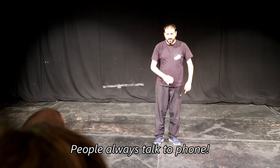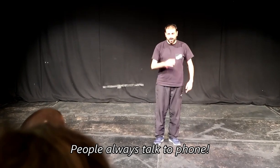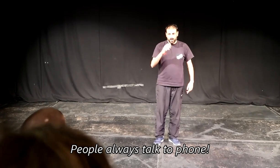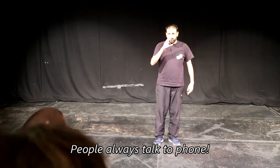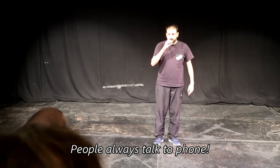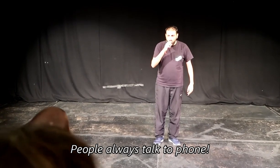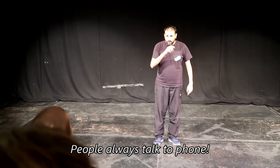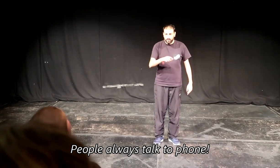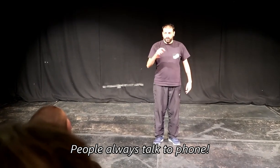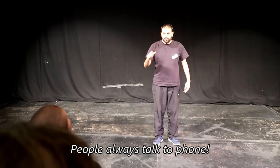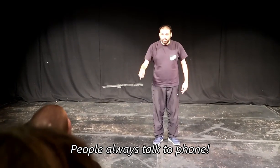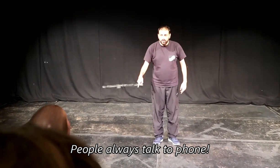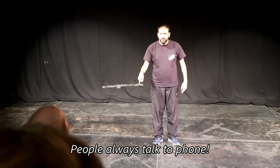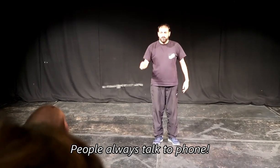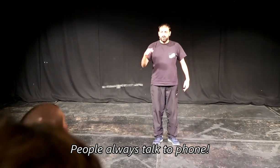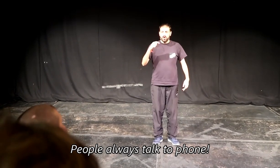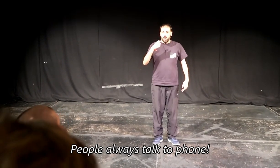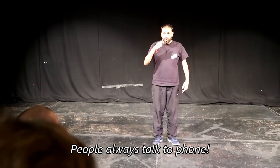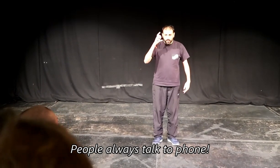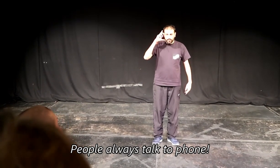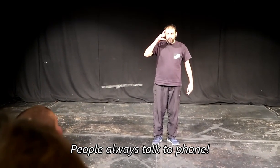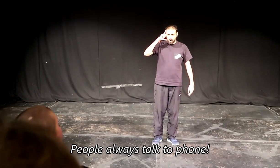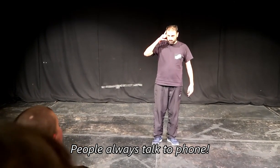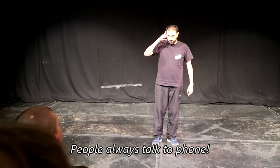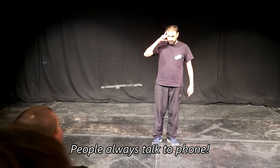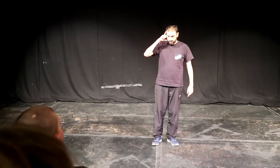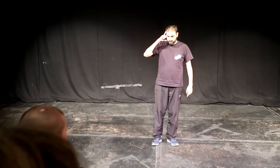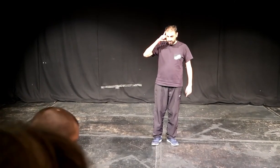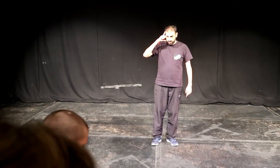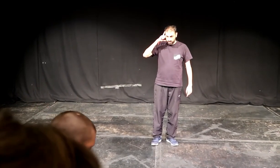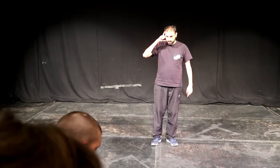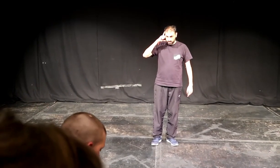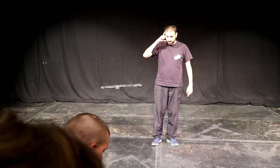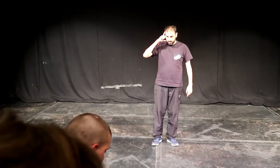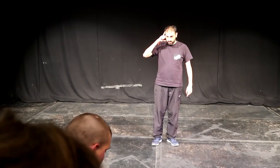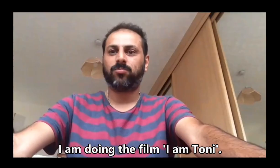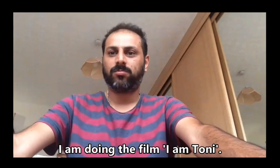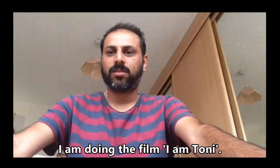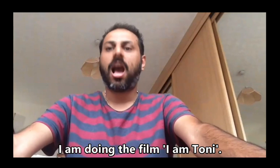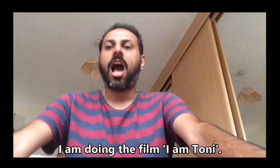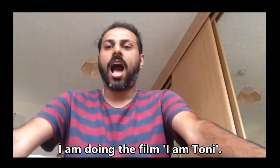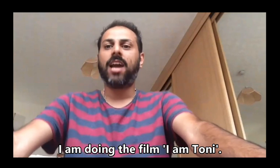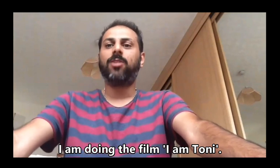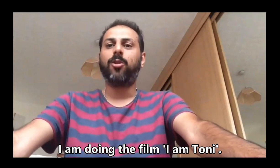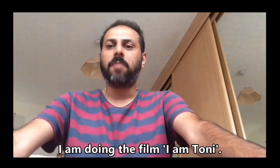always talk to phone.